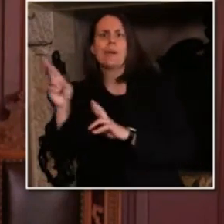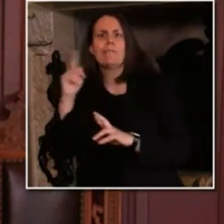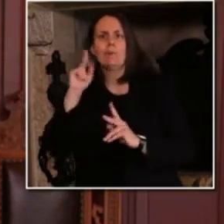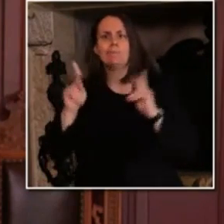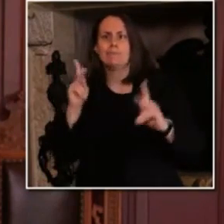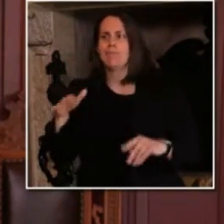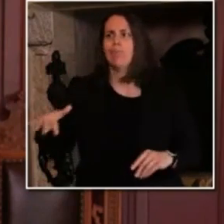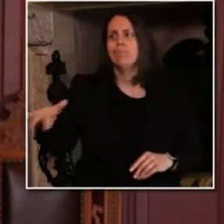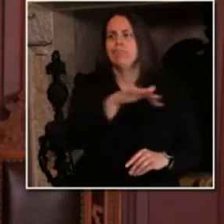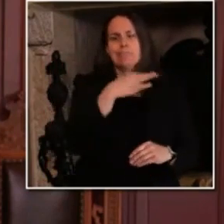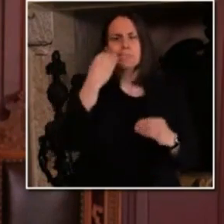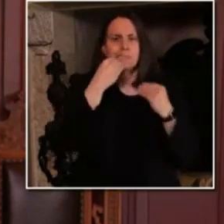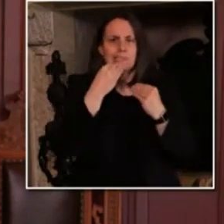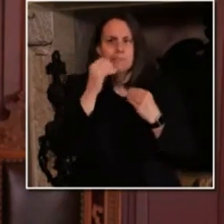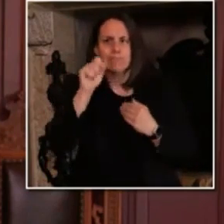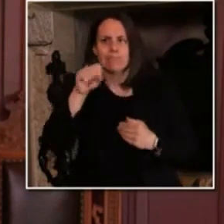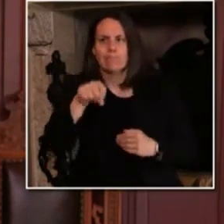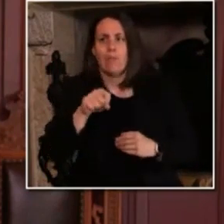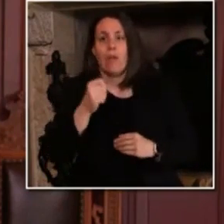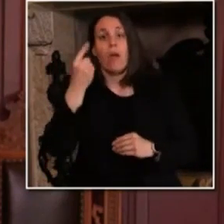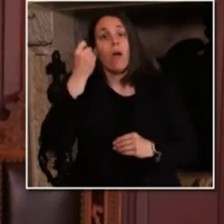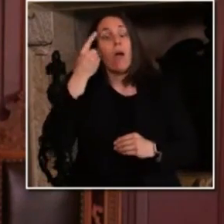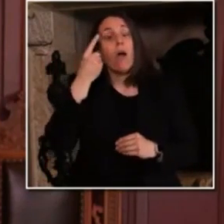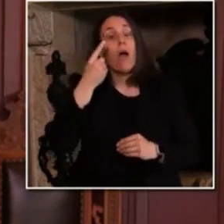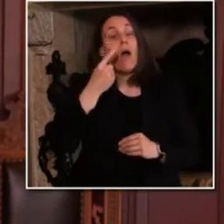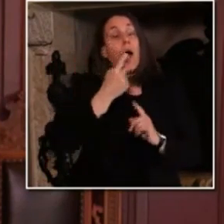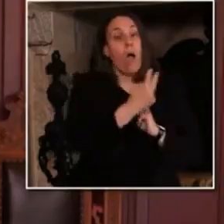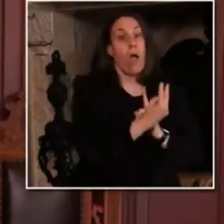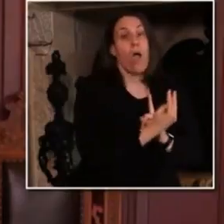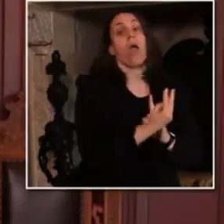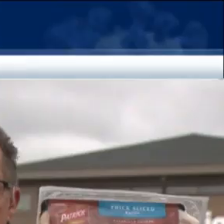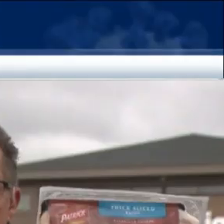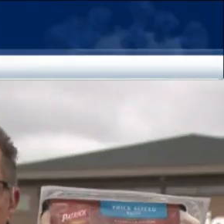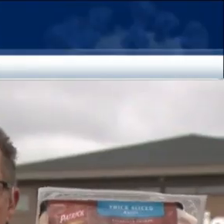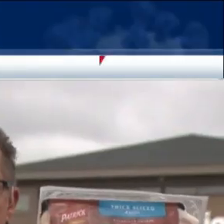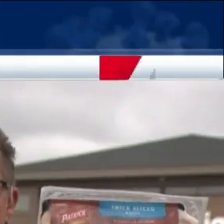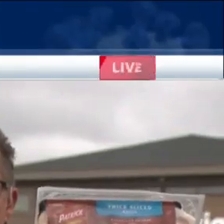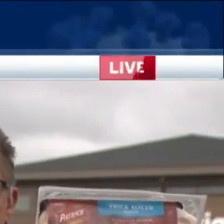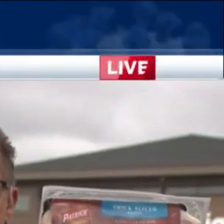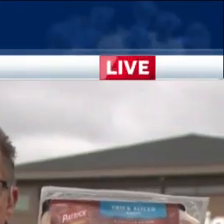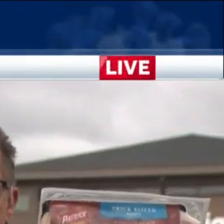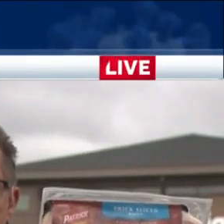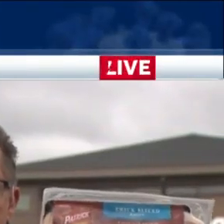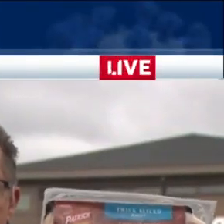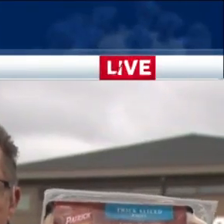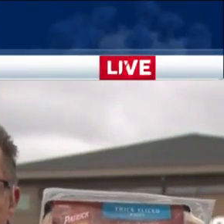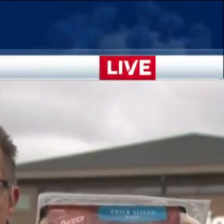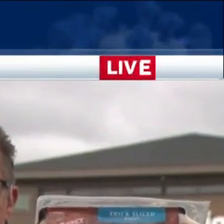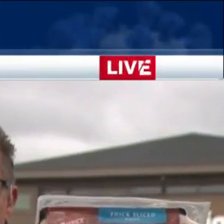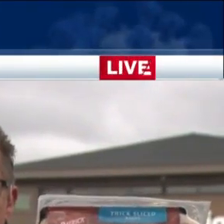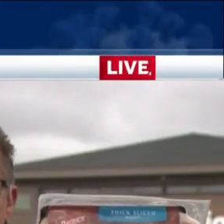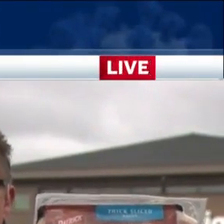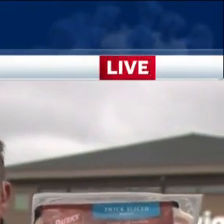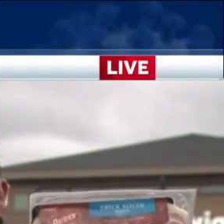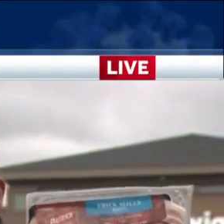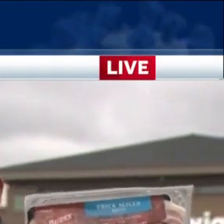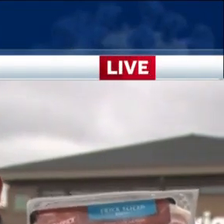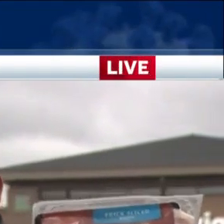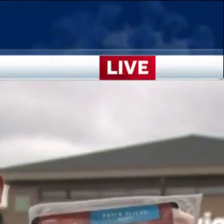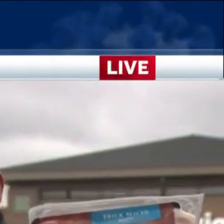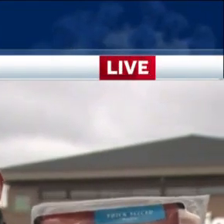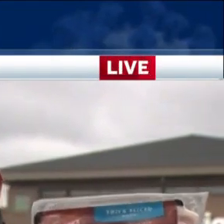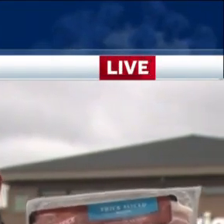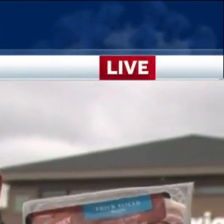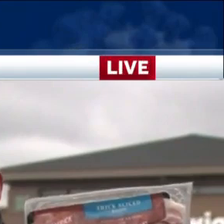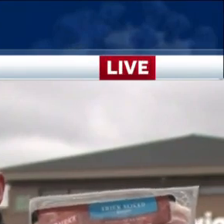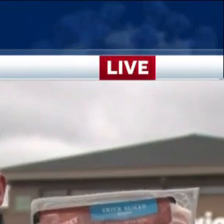the other side of the story, we also have to make sure that our workers are healthy. Well, Terry, according to the Cudahy Health Department, how many people have